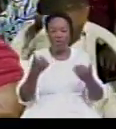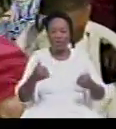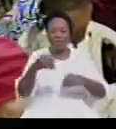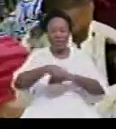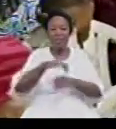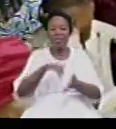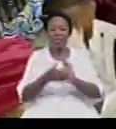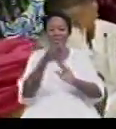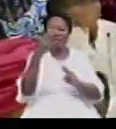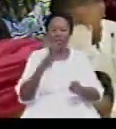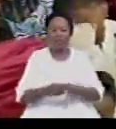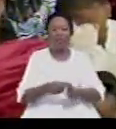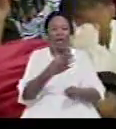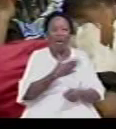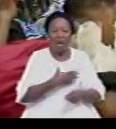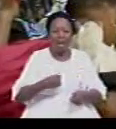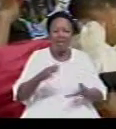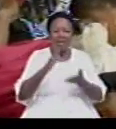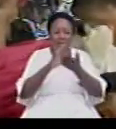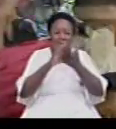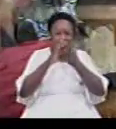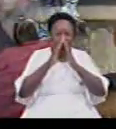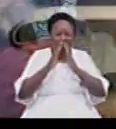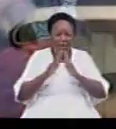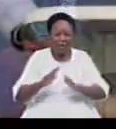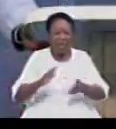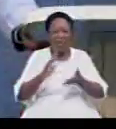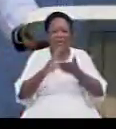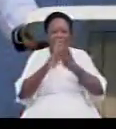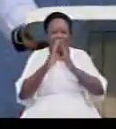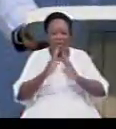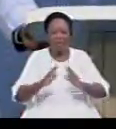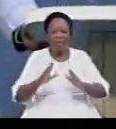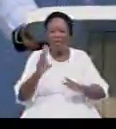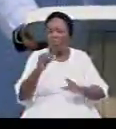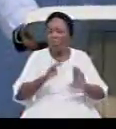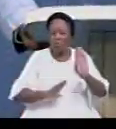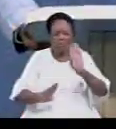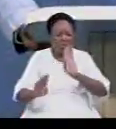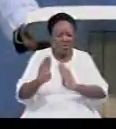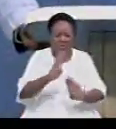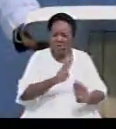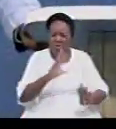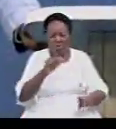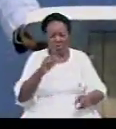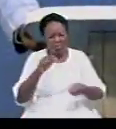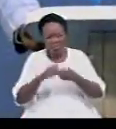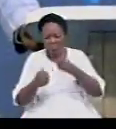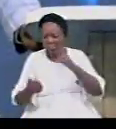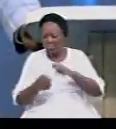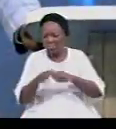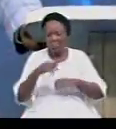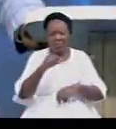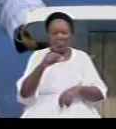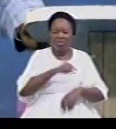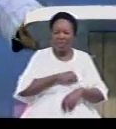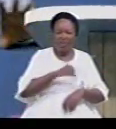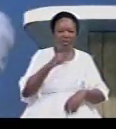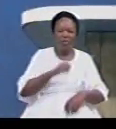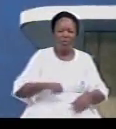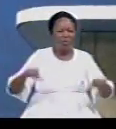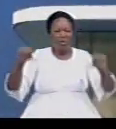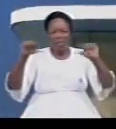name. And peace, peace, no turmoil, no commotion, no guilt, no